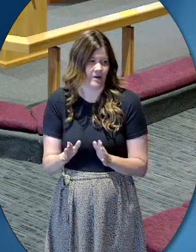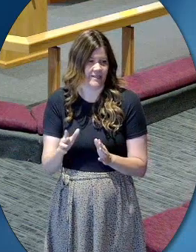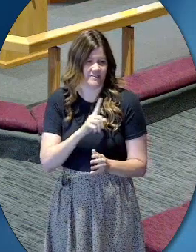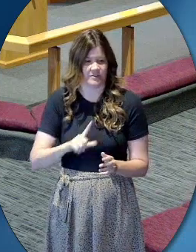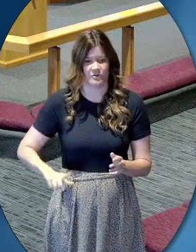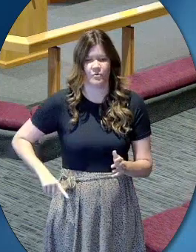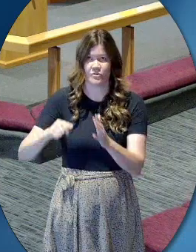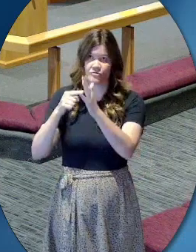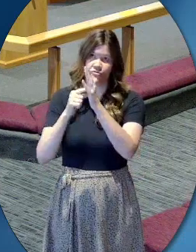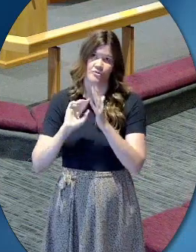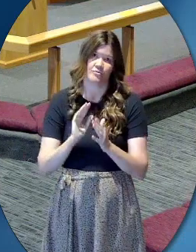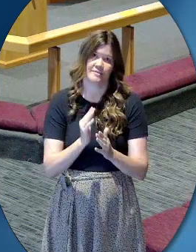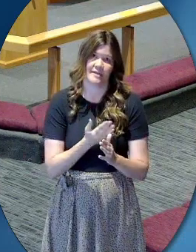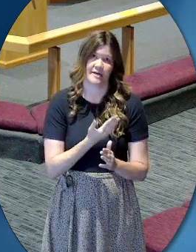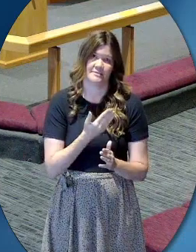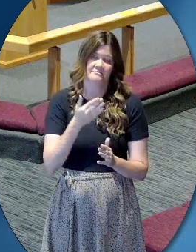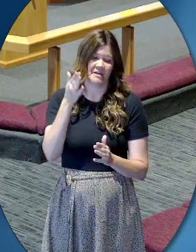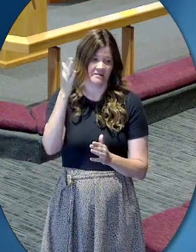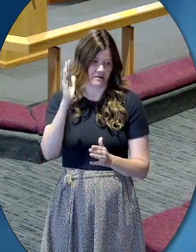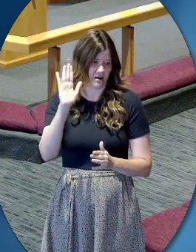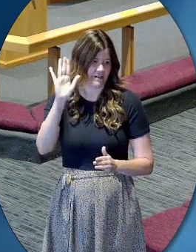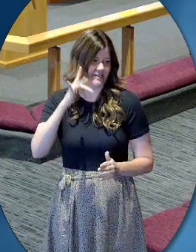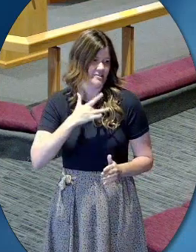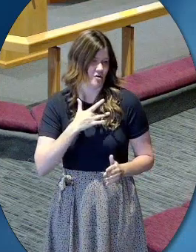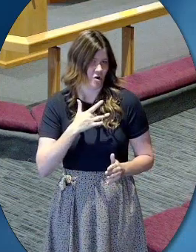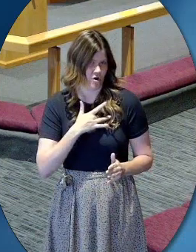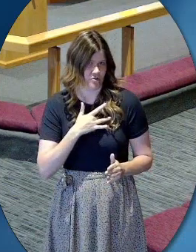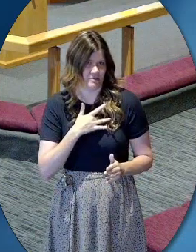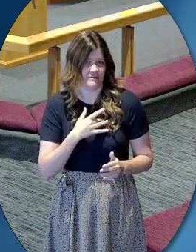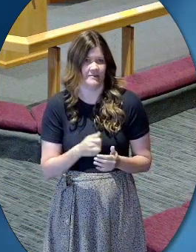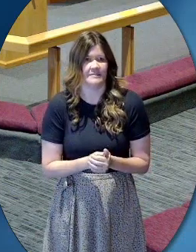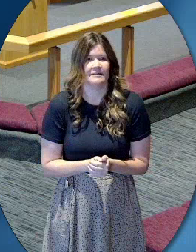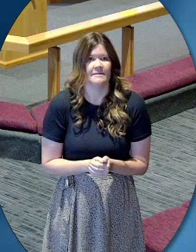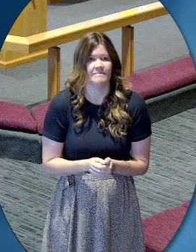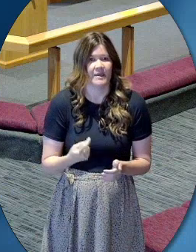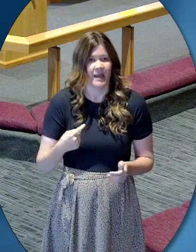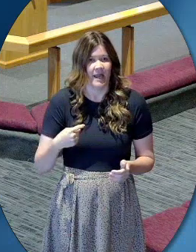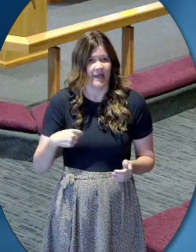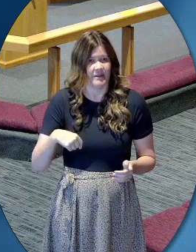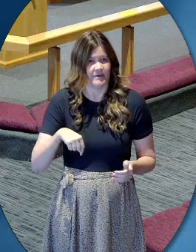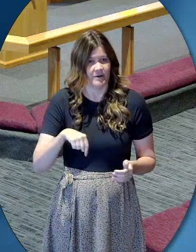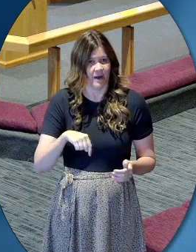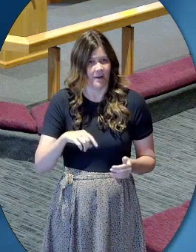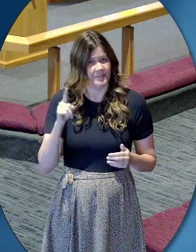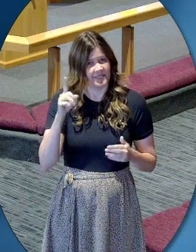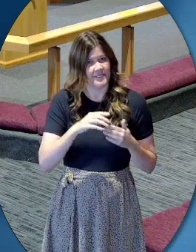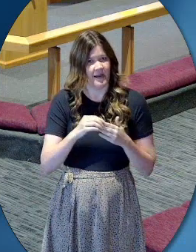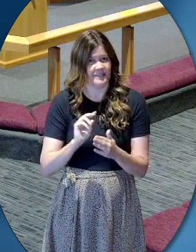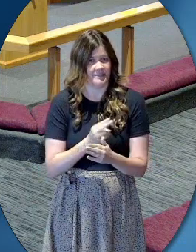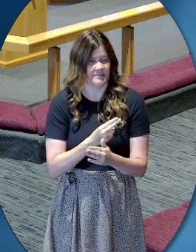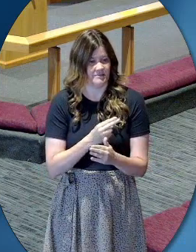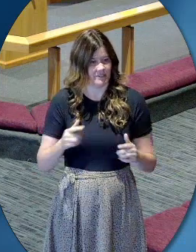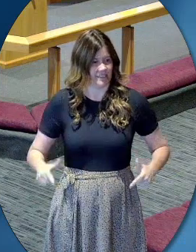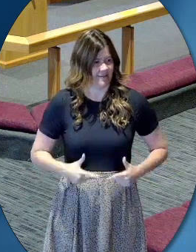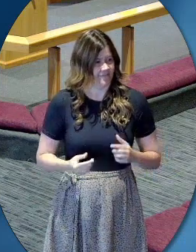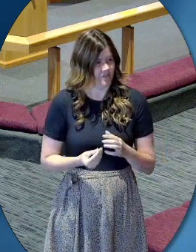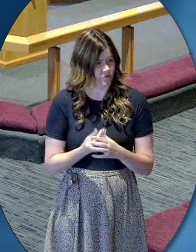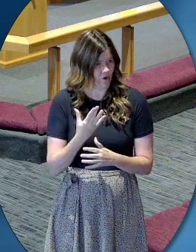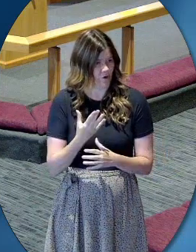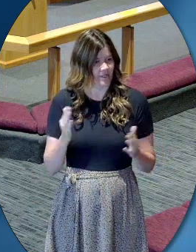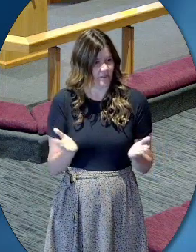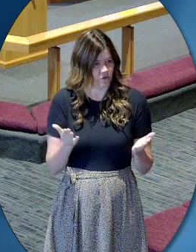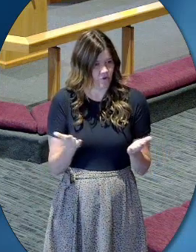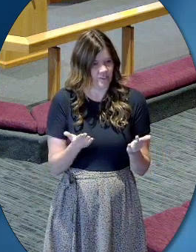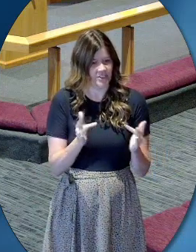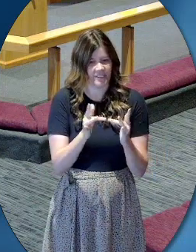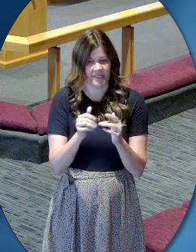heart of God, guiding us as we live and grow in Christ, encourage and reach others. We are blessed to ask anything in Jesus'